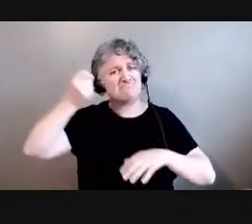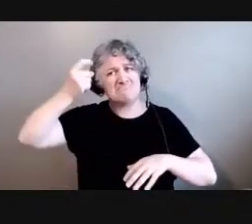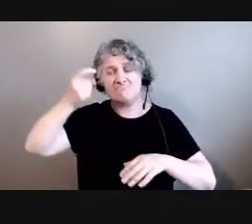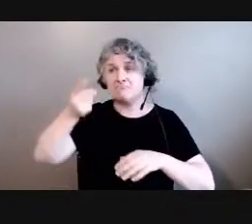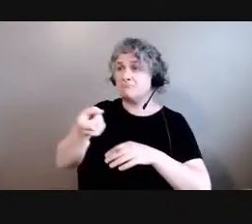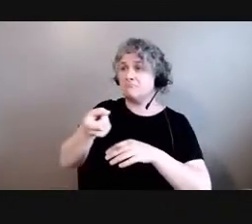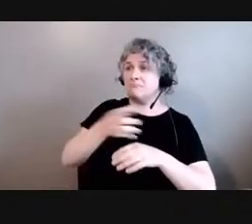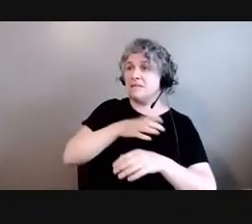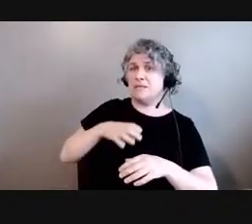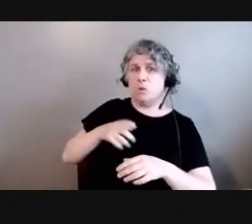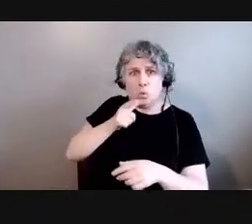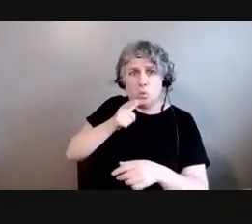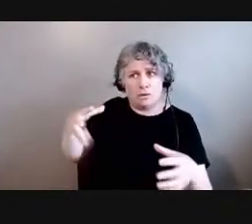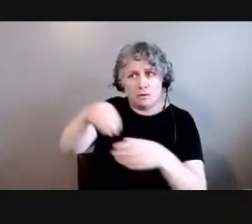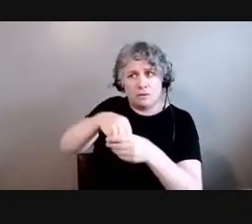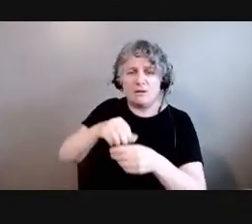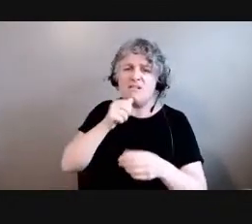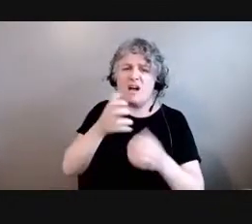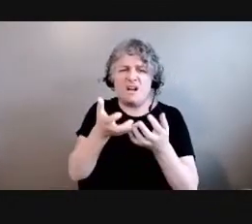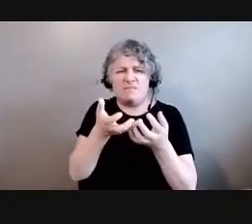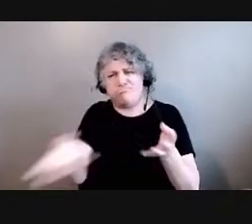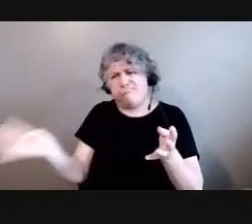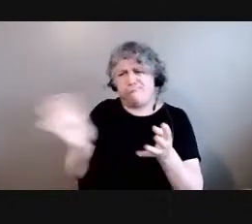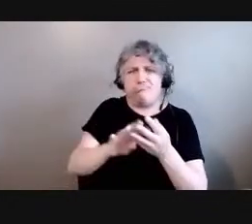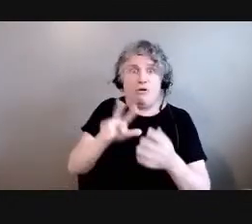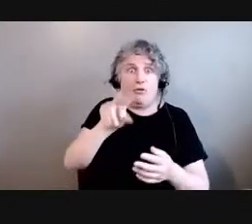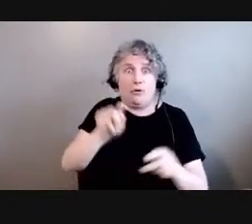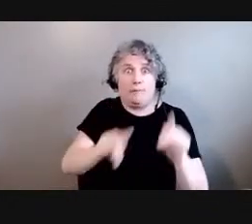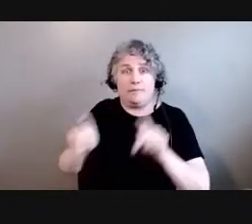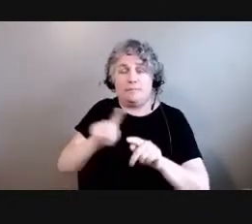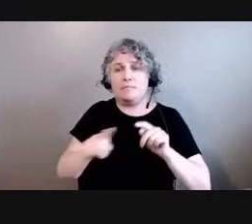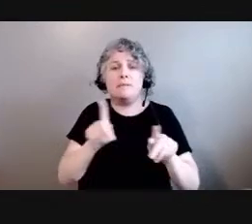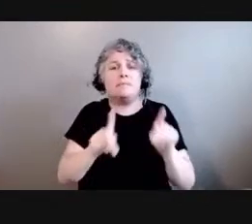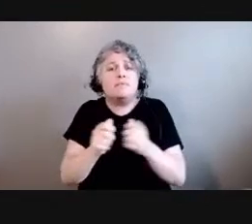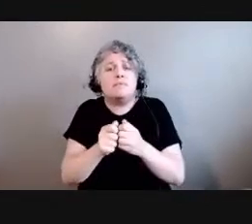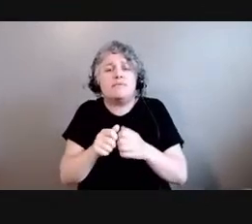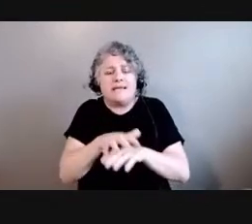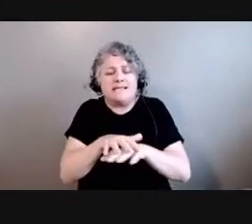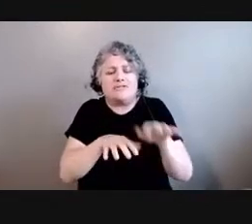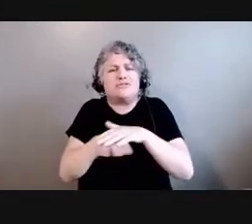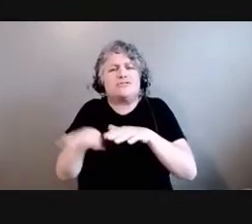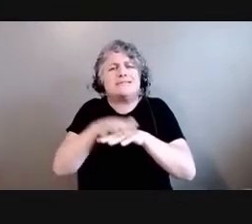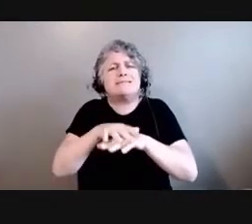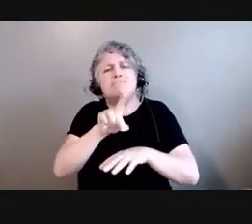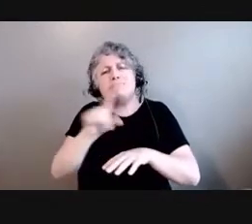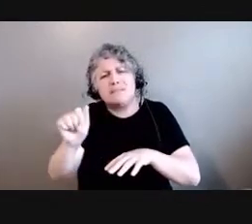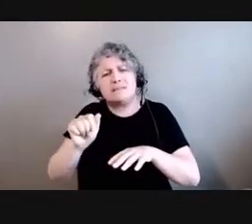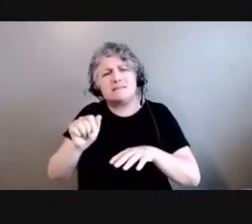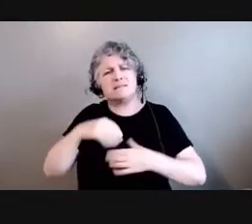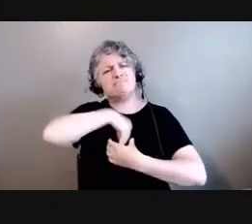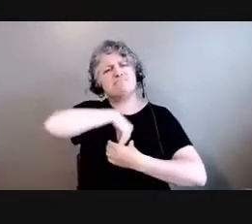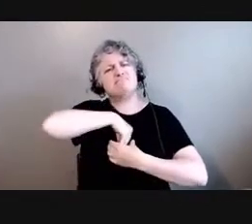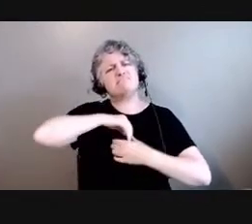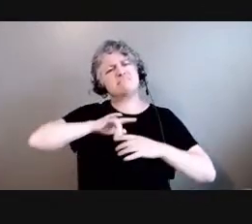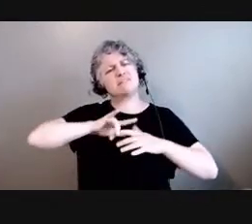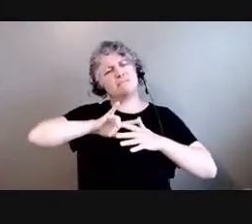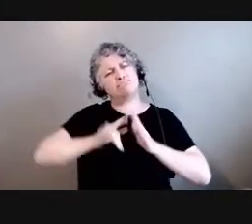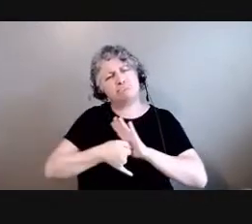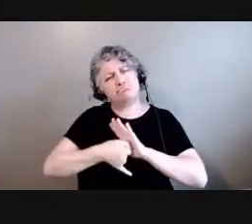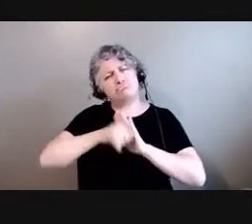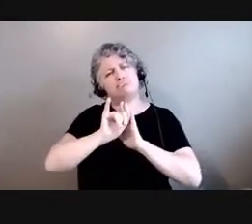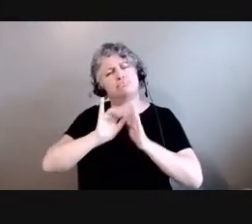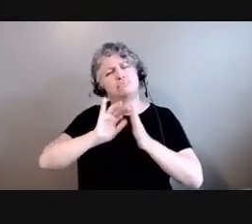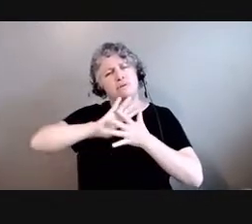number two, you want people with intersecting lived identities, and you want people from the community as much as you